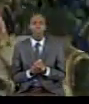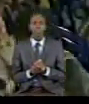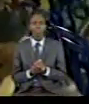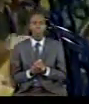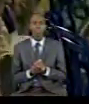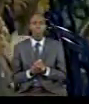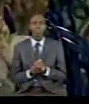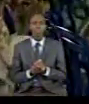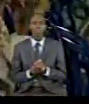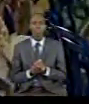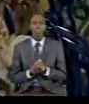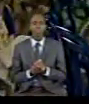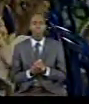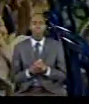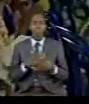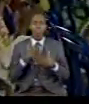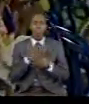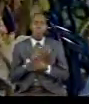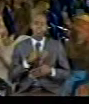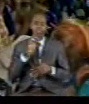Enjoy your